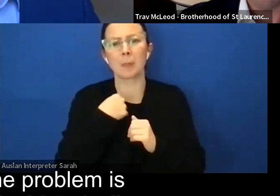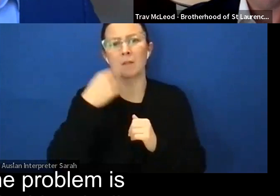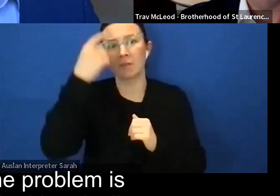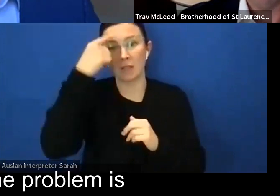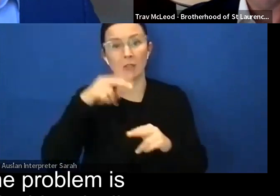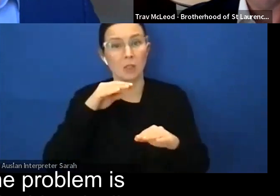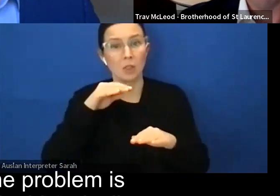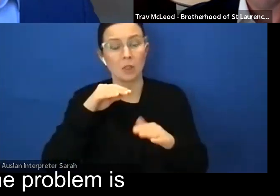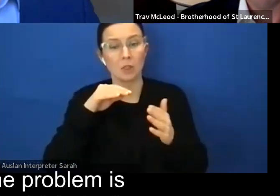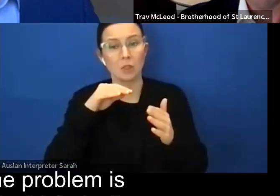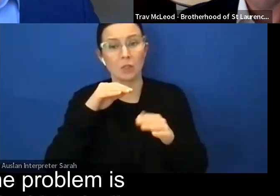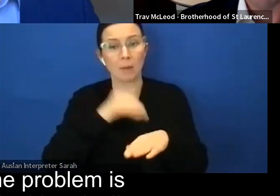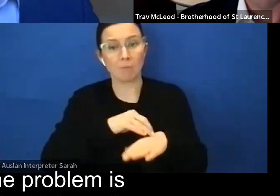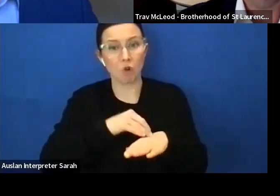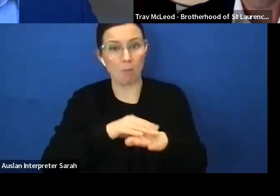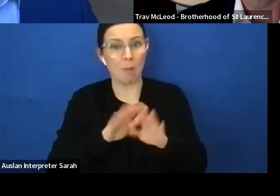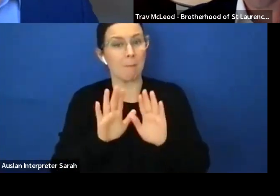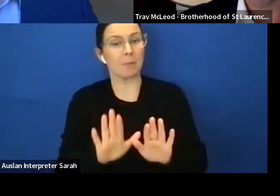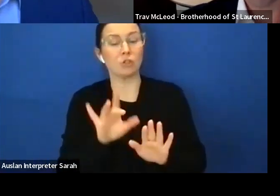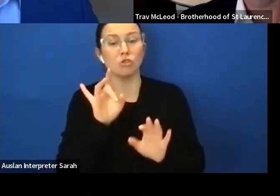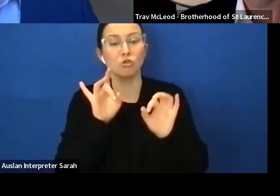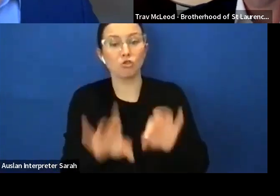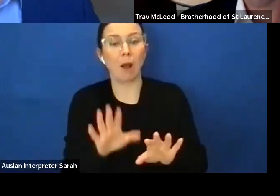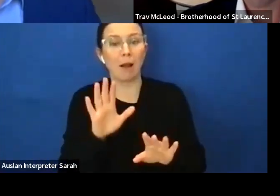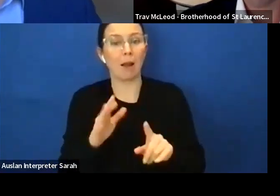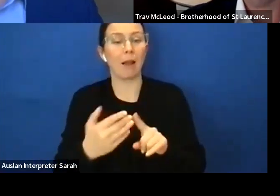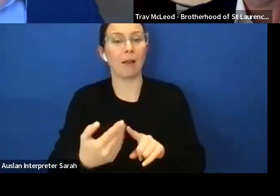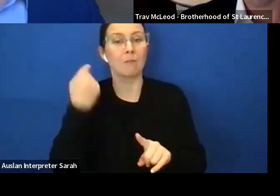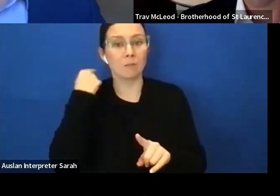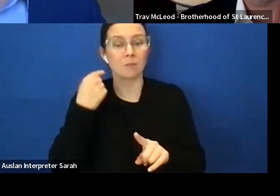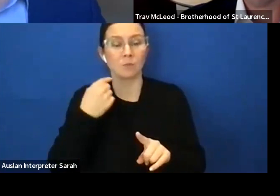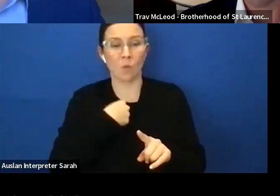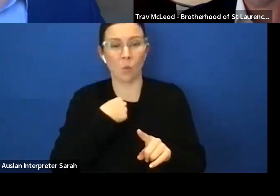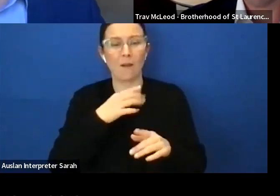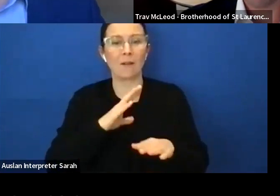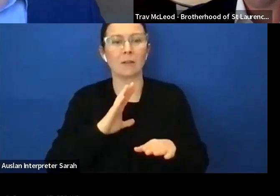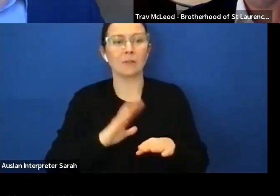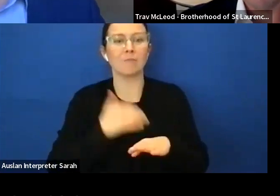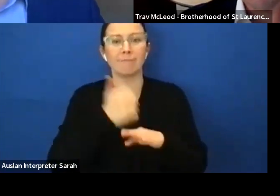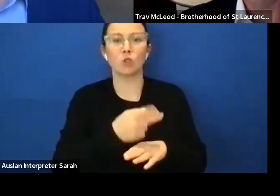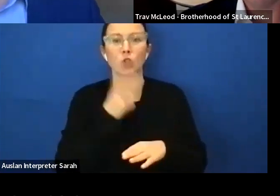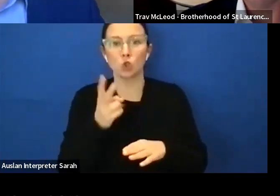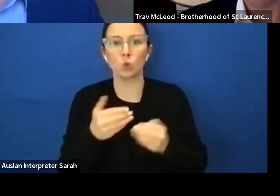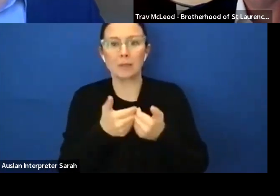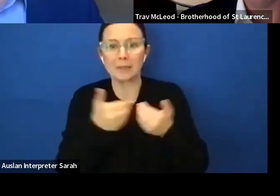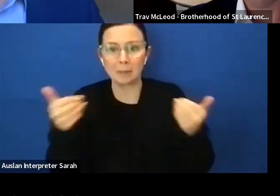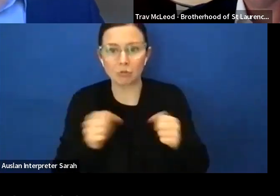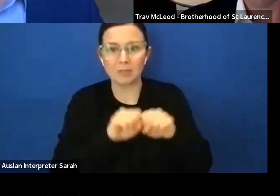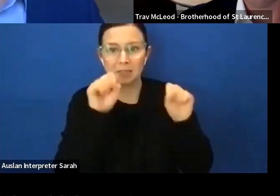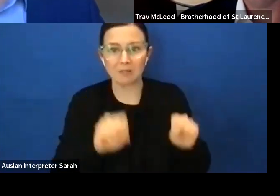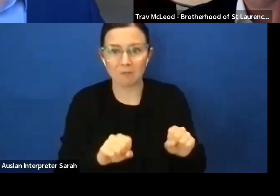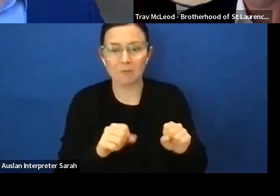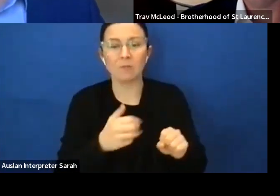that in Australia, historically, we've developed two separate systems. We developed in the